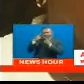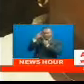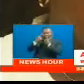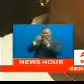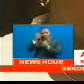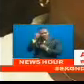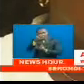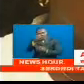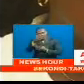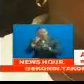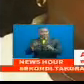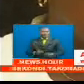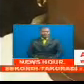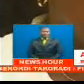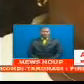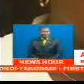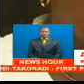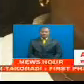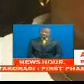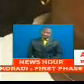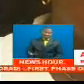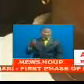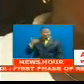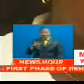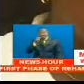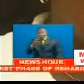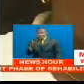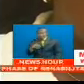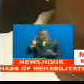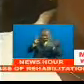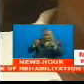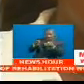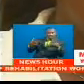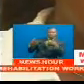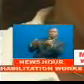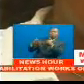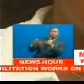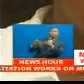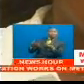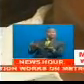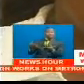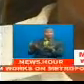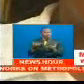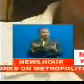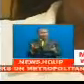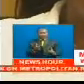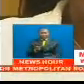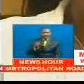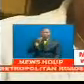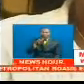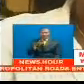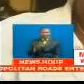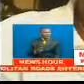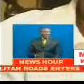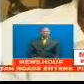concerns and be heard. The average woman just minded their business and was in their corner. Now, the